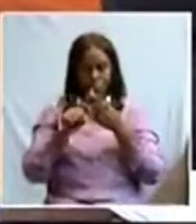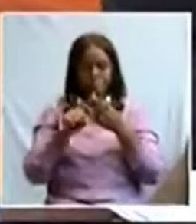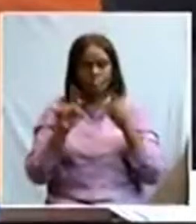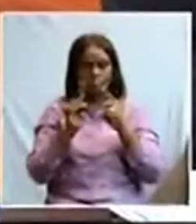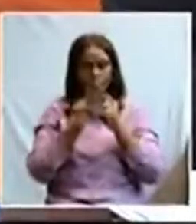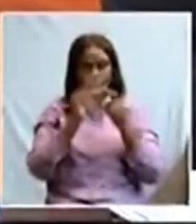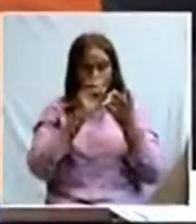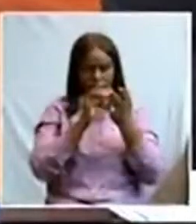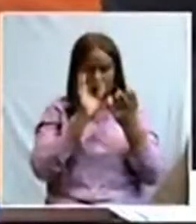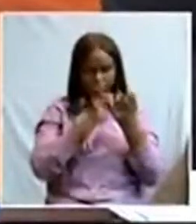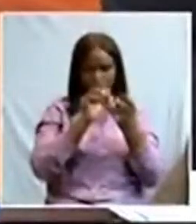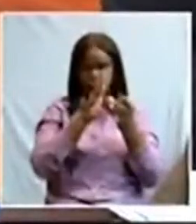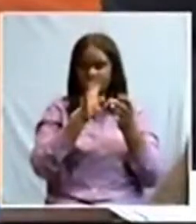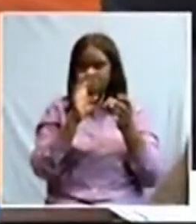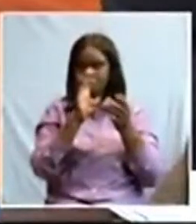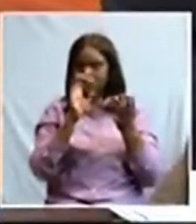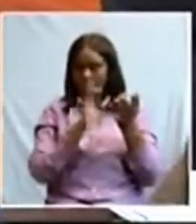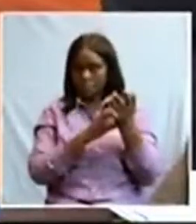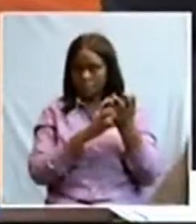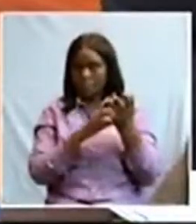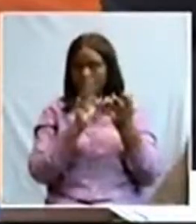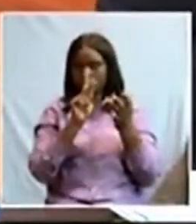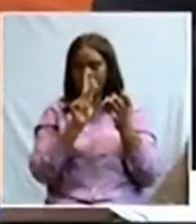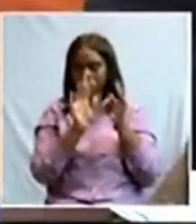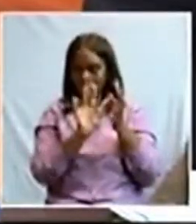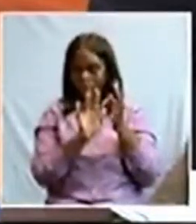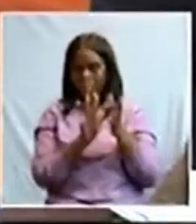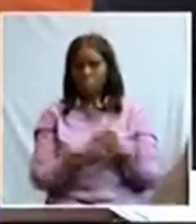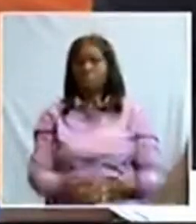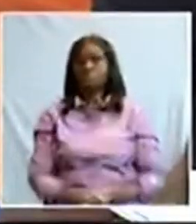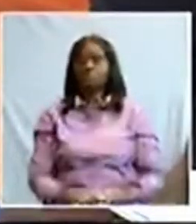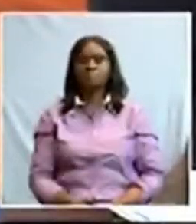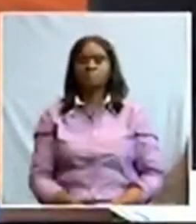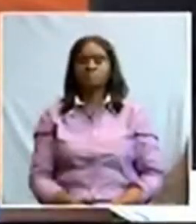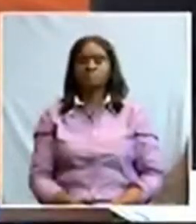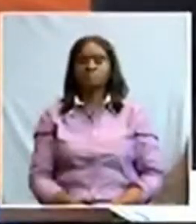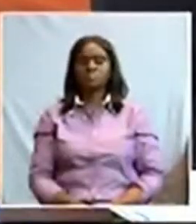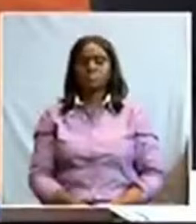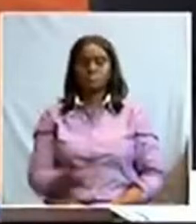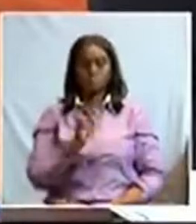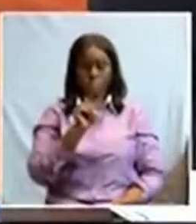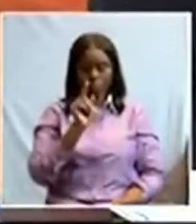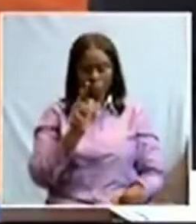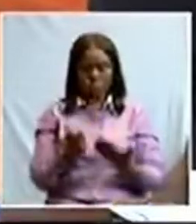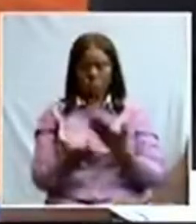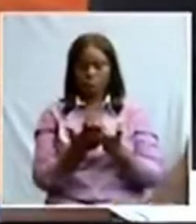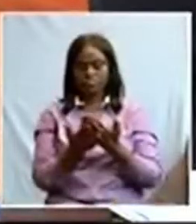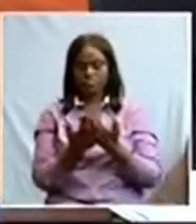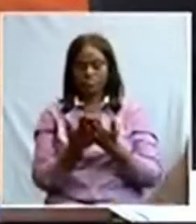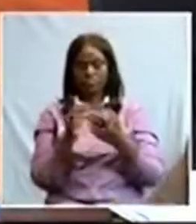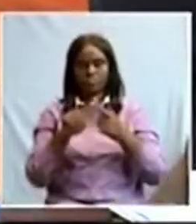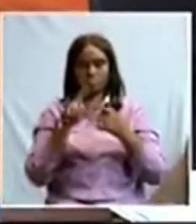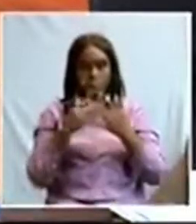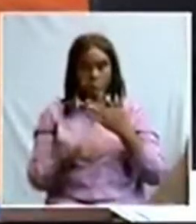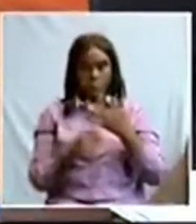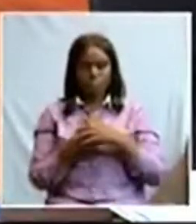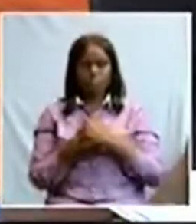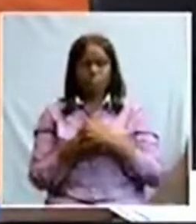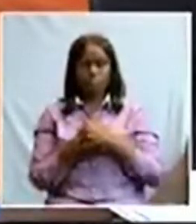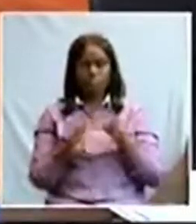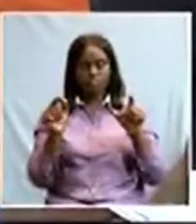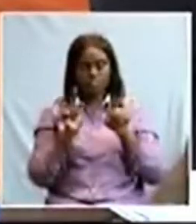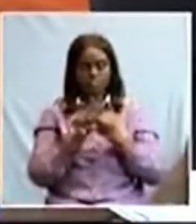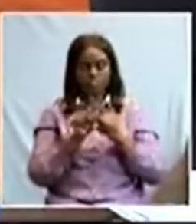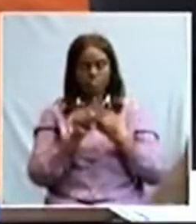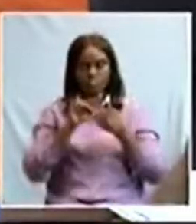put 400,000 kwacha. That was tendered, but